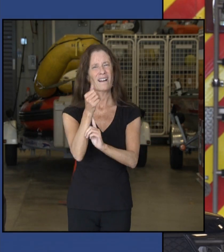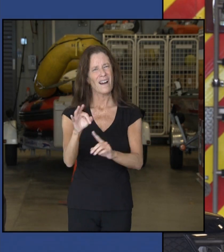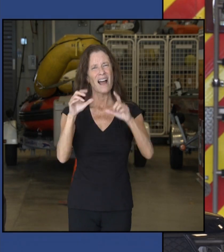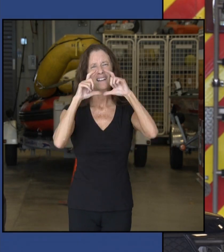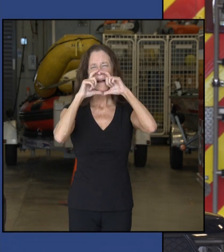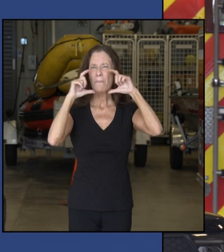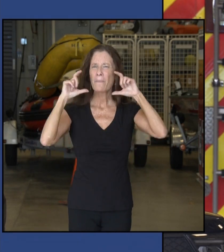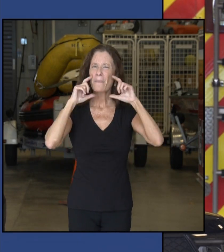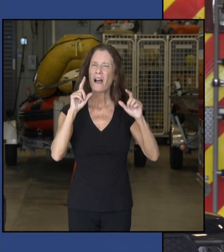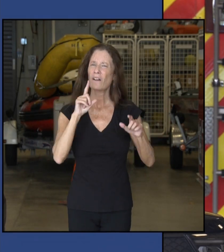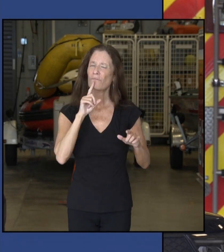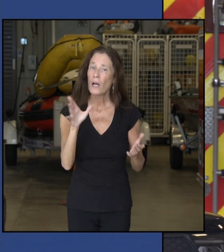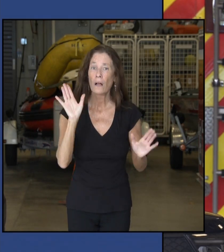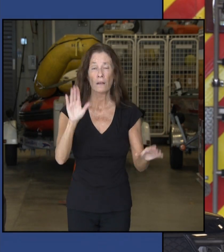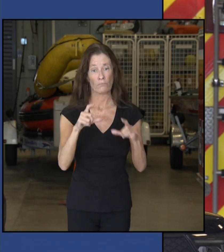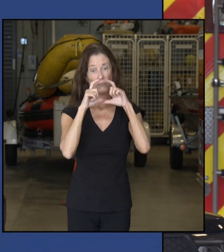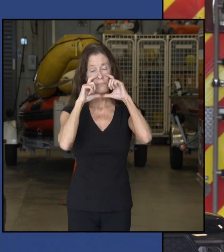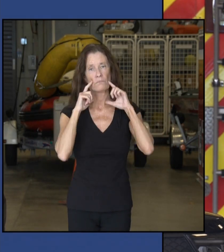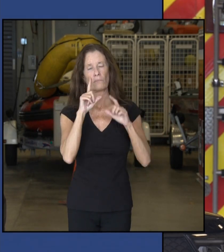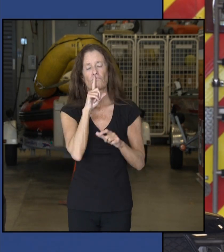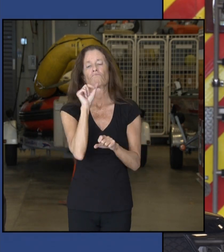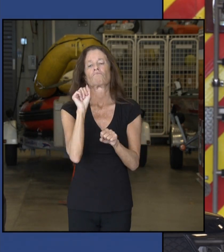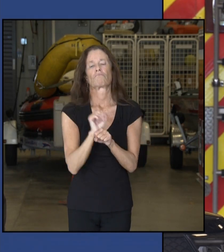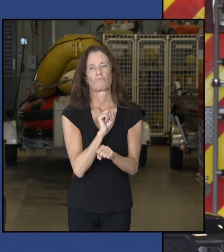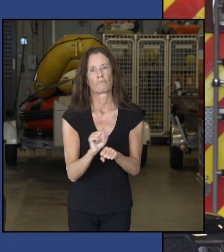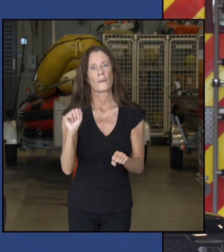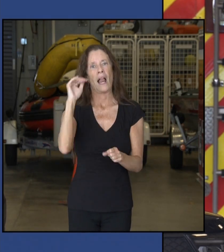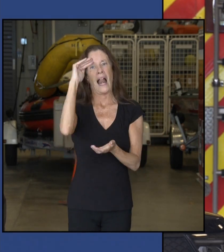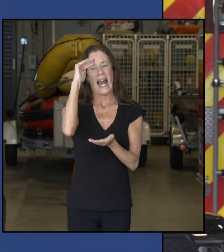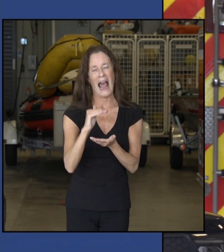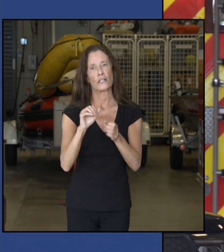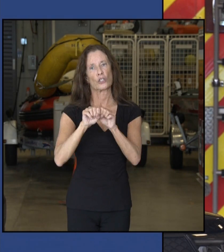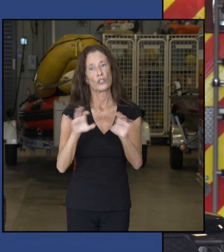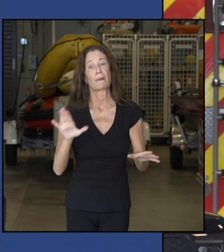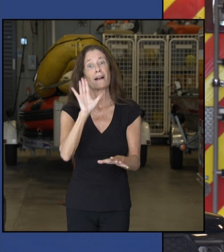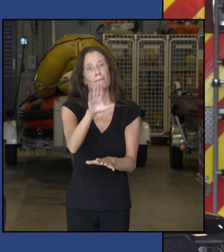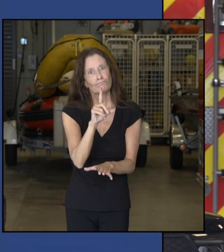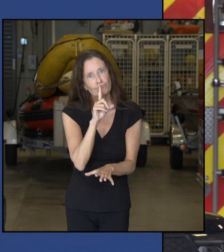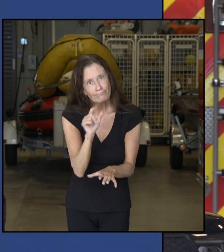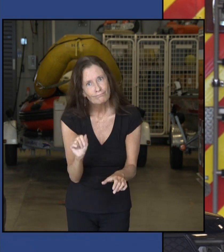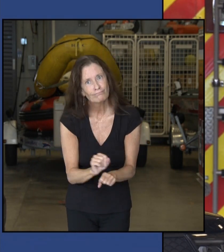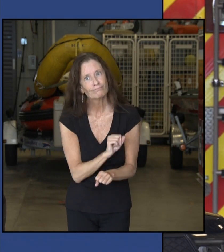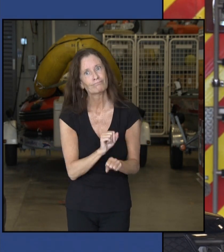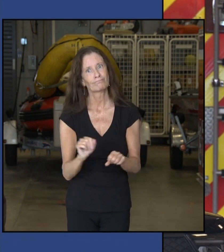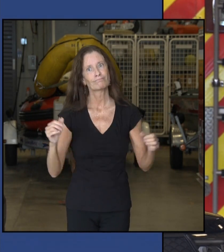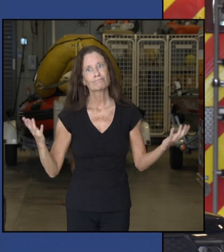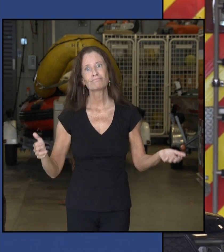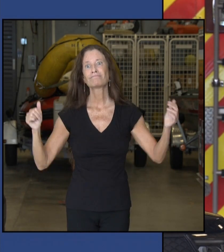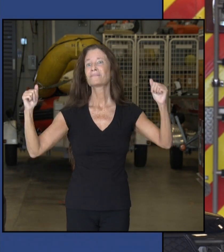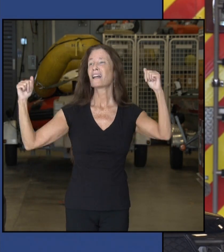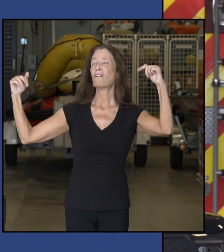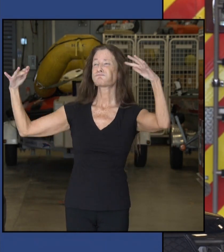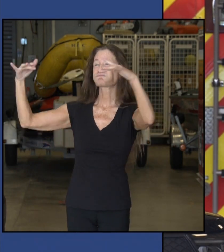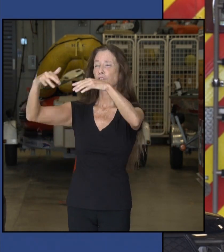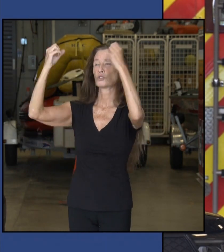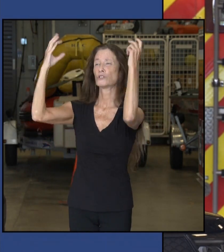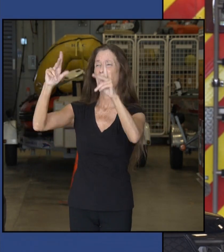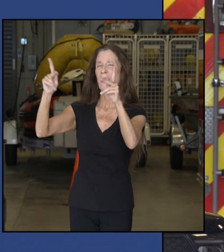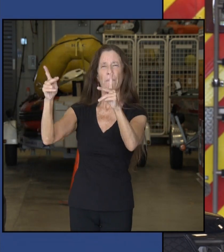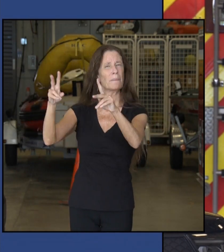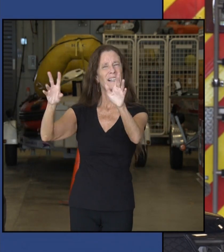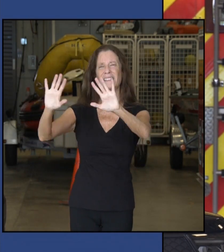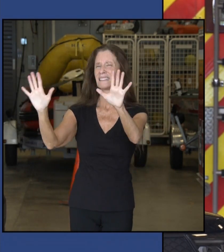mask. Right now, you are stopping the spread when you avoid large public gatherings. And right